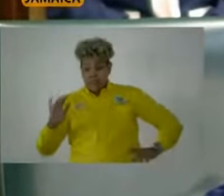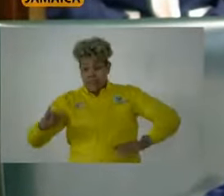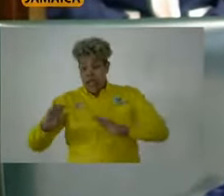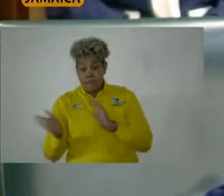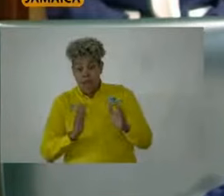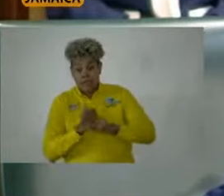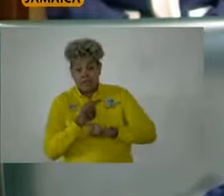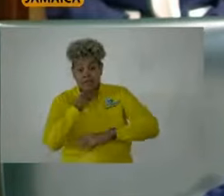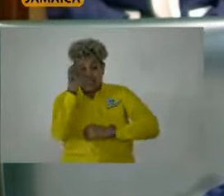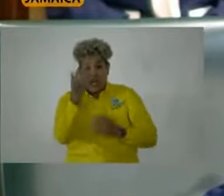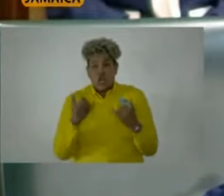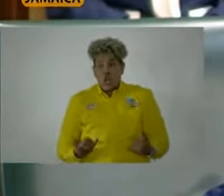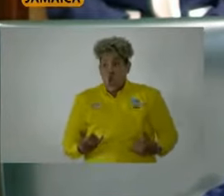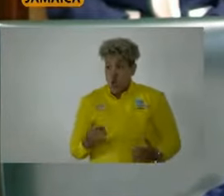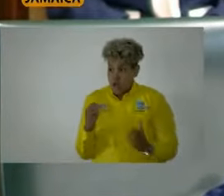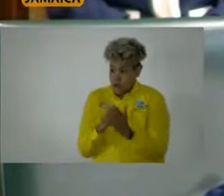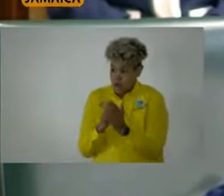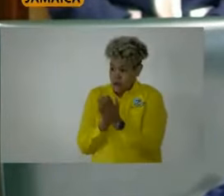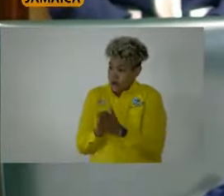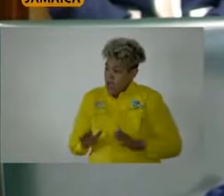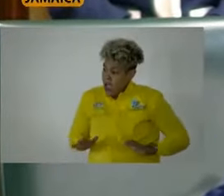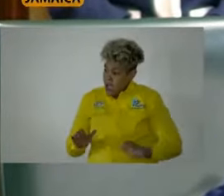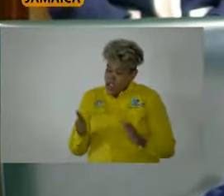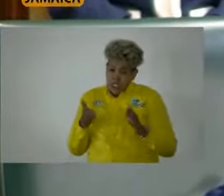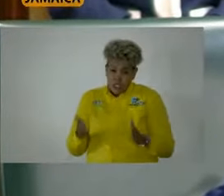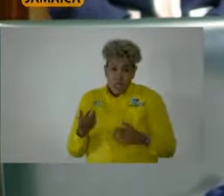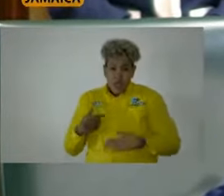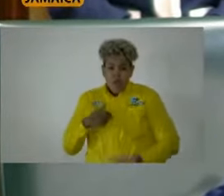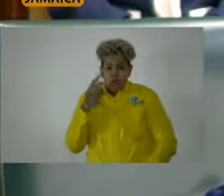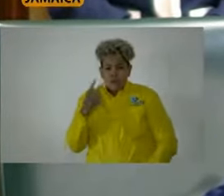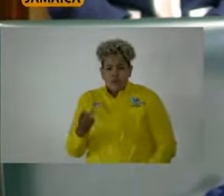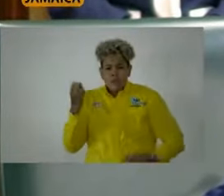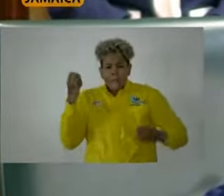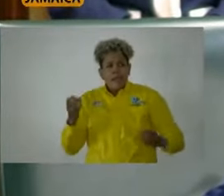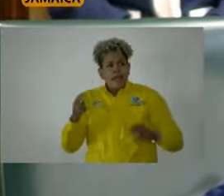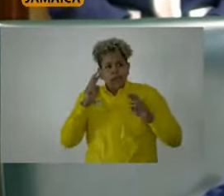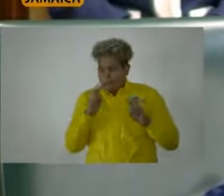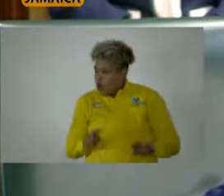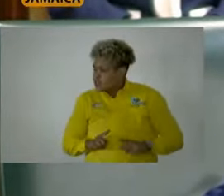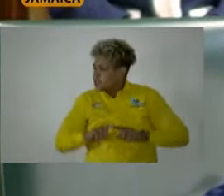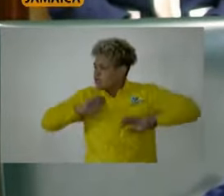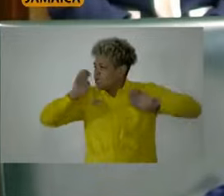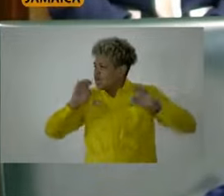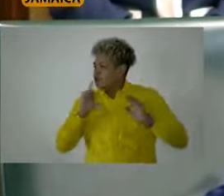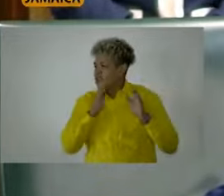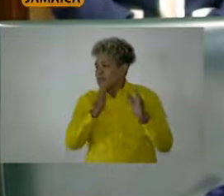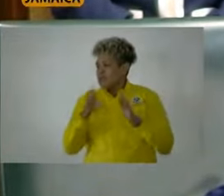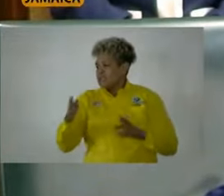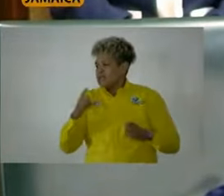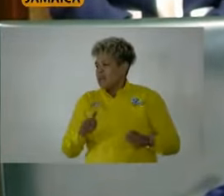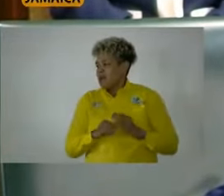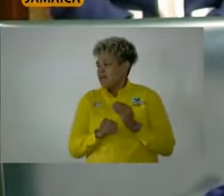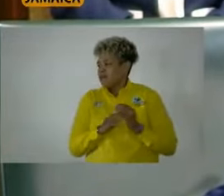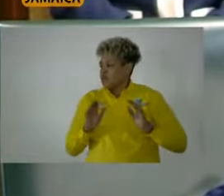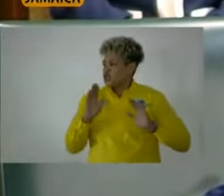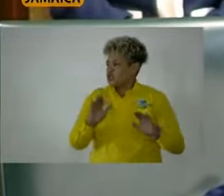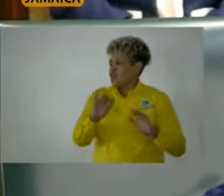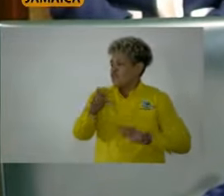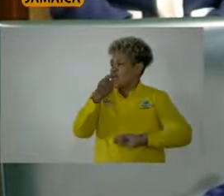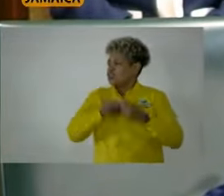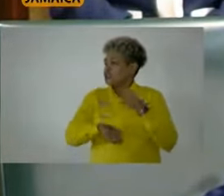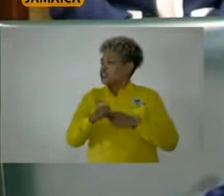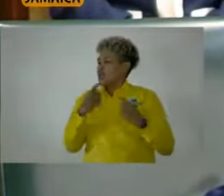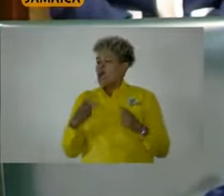plan, as I've said, is now going to be put in action, and we're putting in place a monitoring and evaluation mechanism to drive that